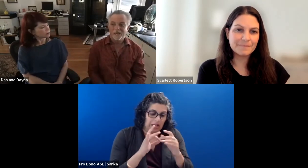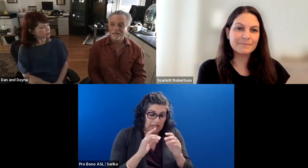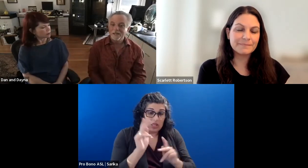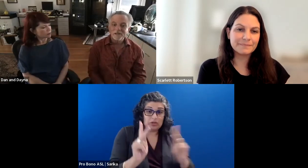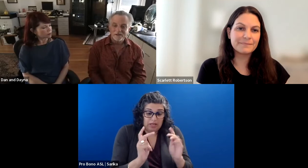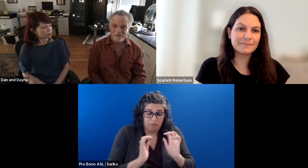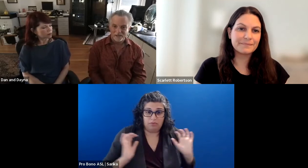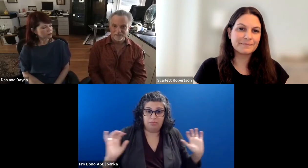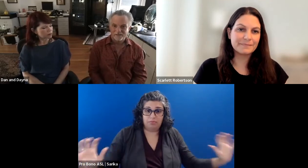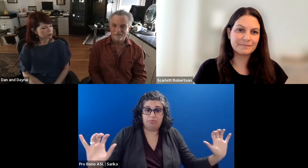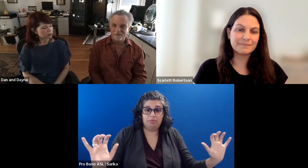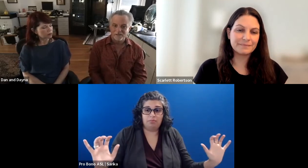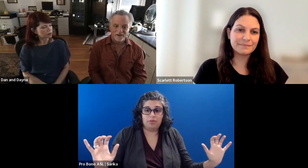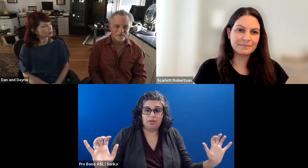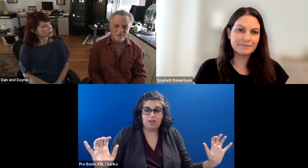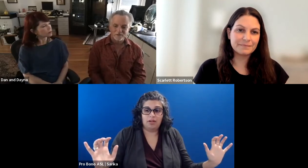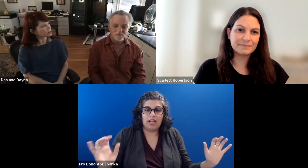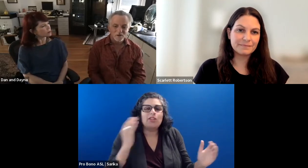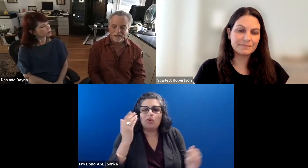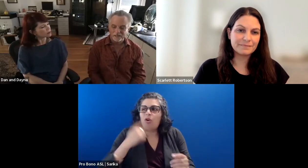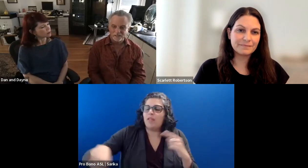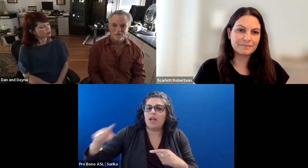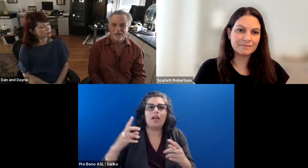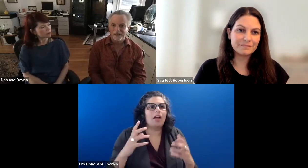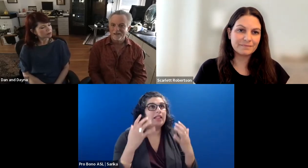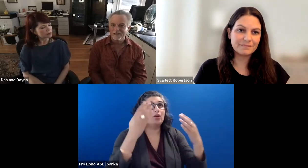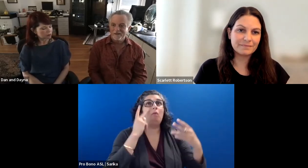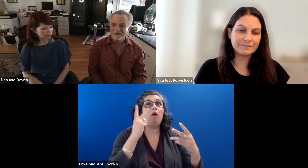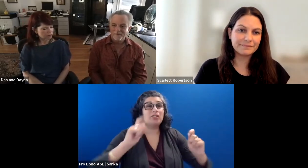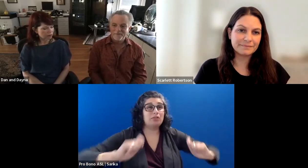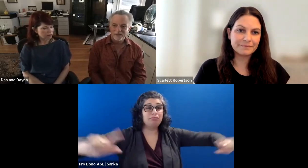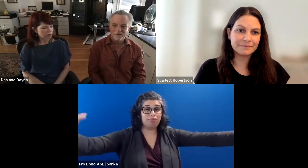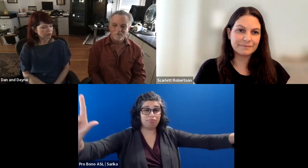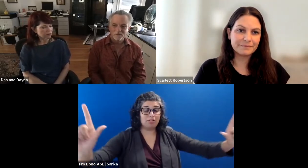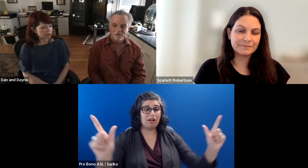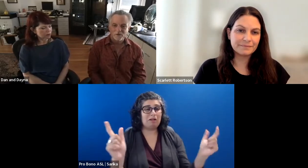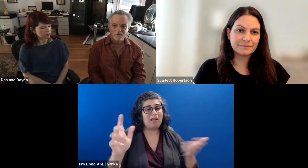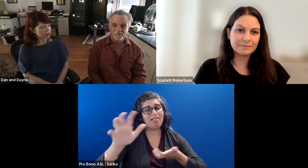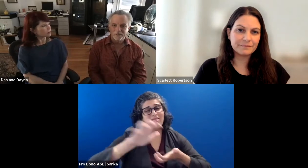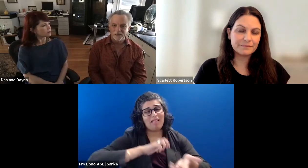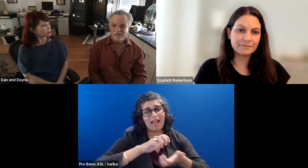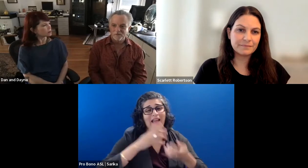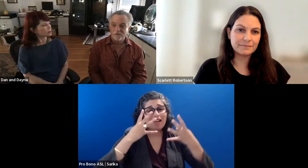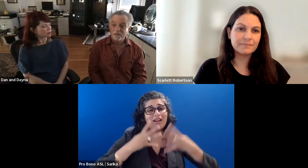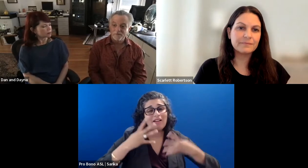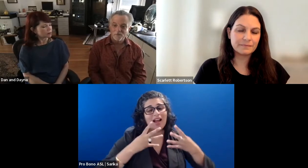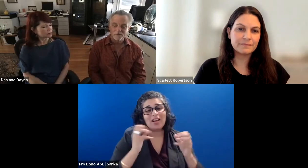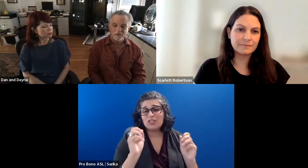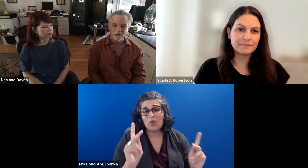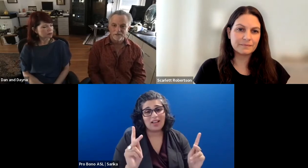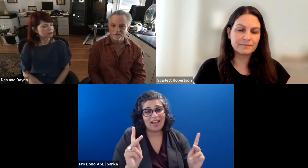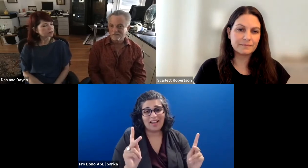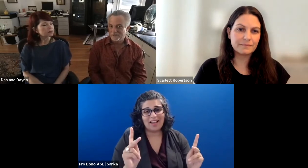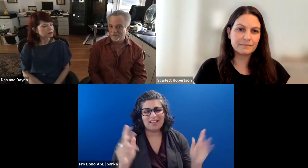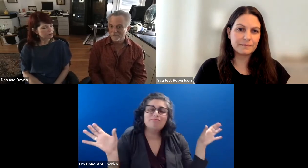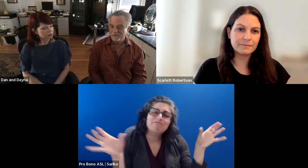you and the anonymity of that you can laugh, but you can cry and it's okay. That was a goal from the beginning, and it really informed how